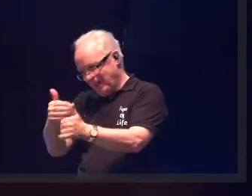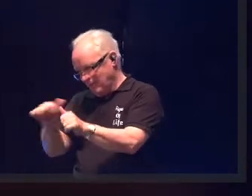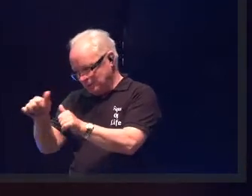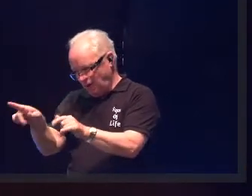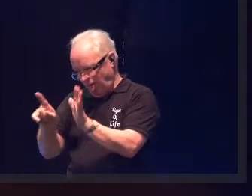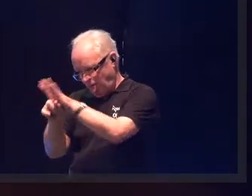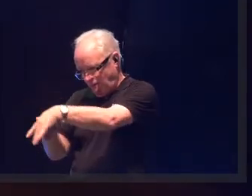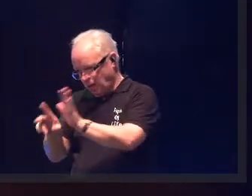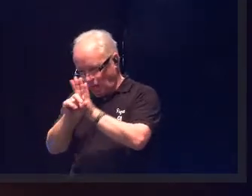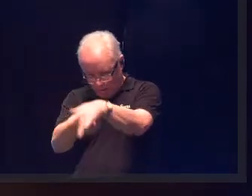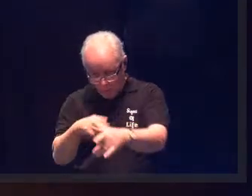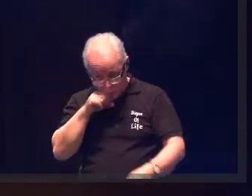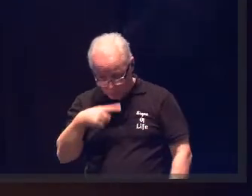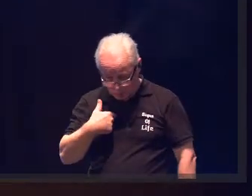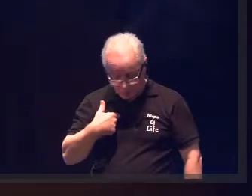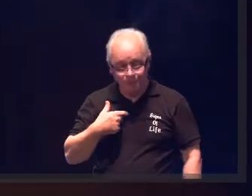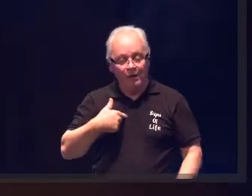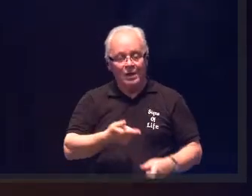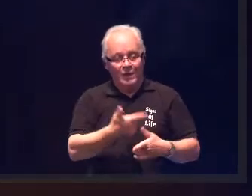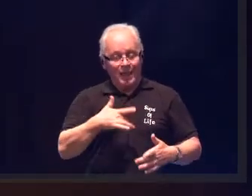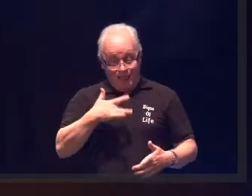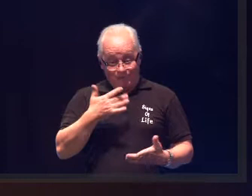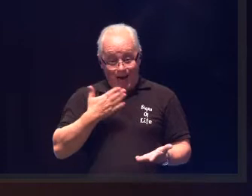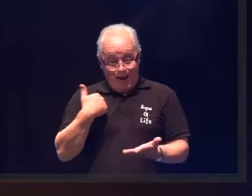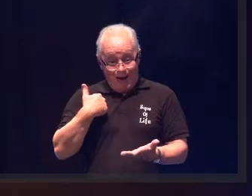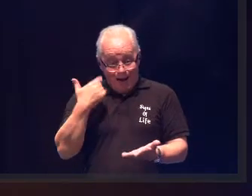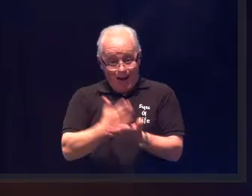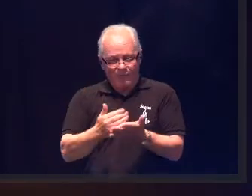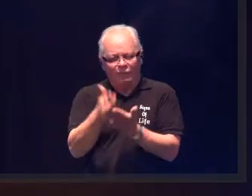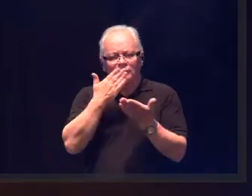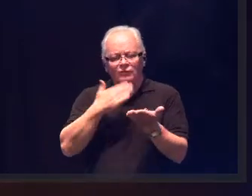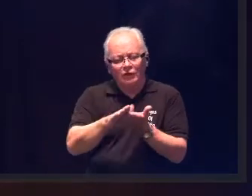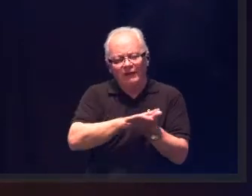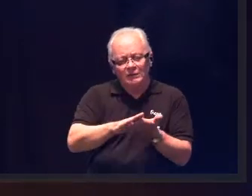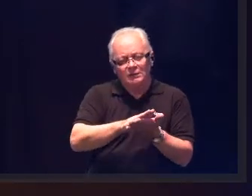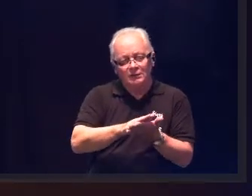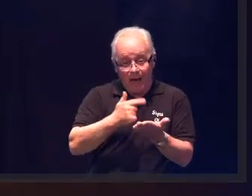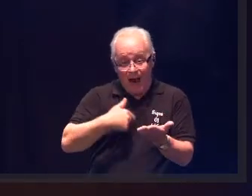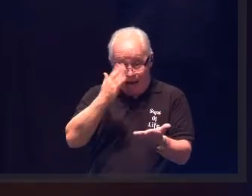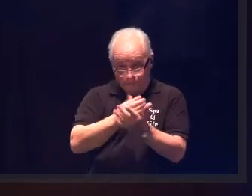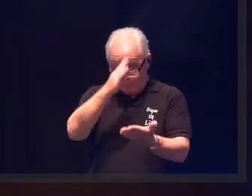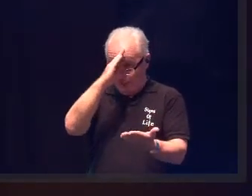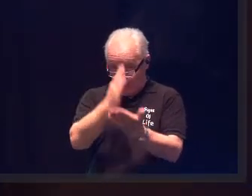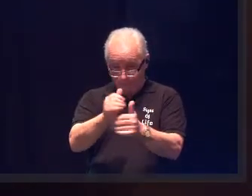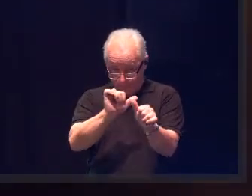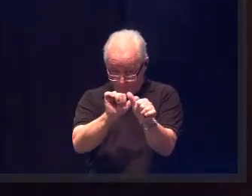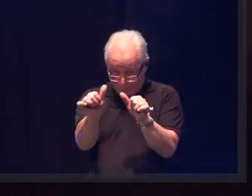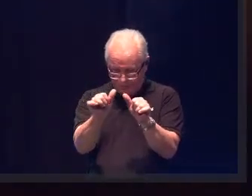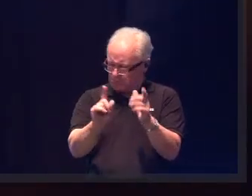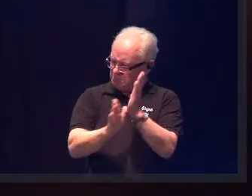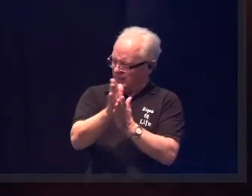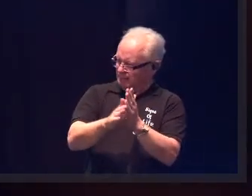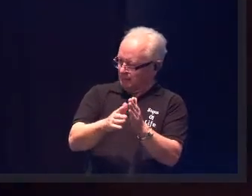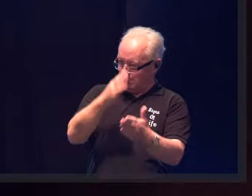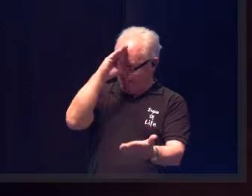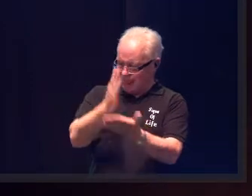We live forgiven, we will forgive, and we will believe the best of one another. What does believing the best of